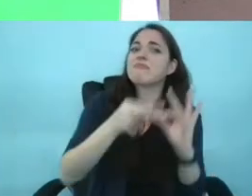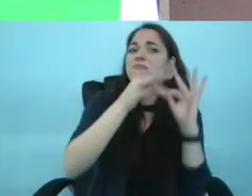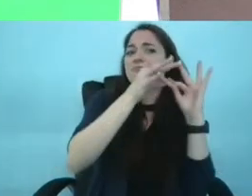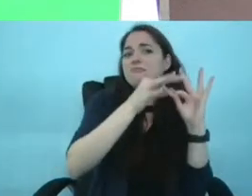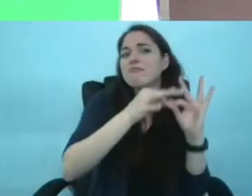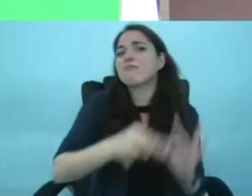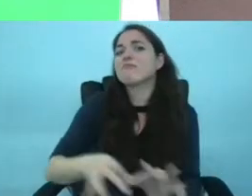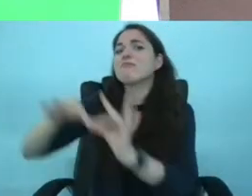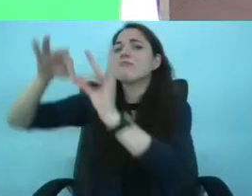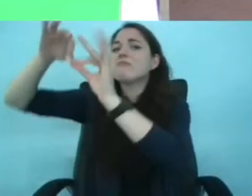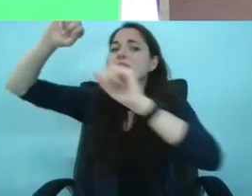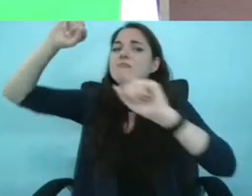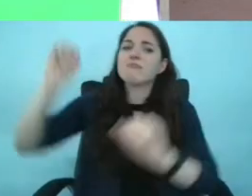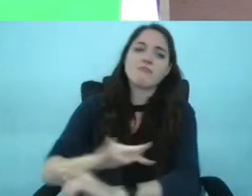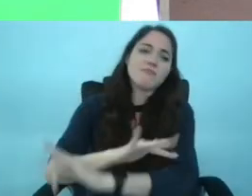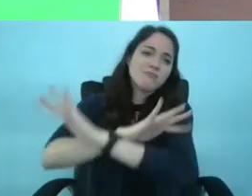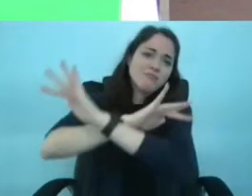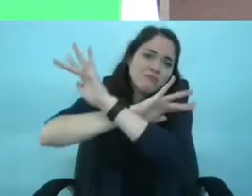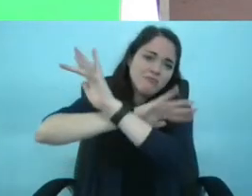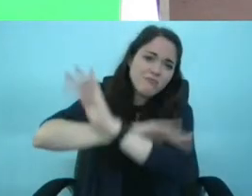harmonies of